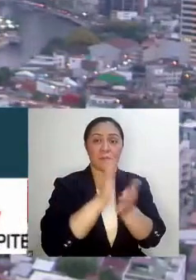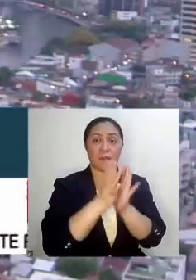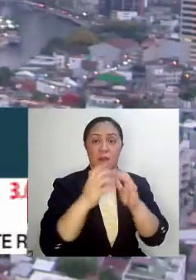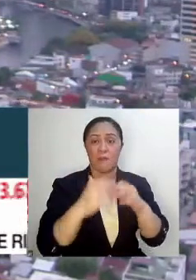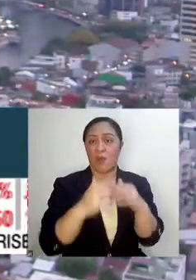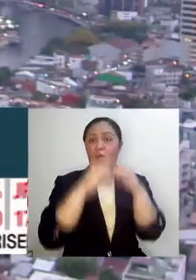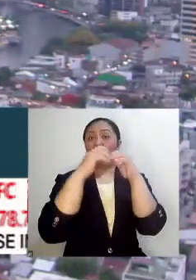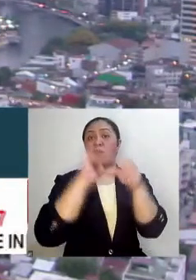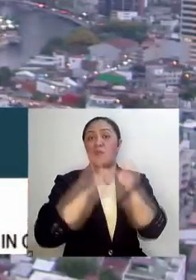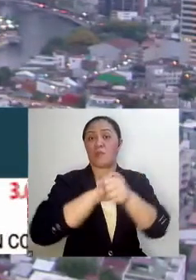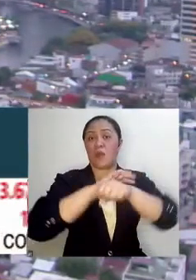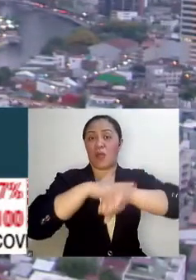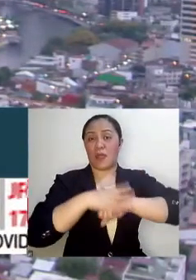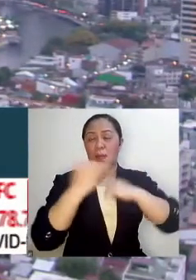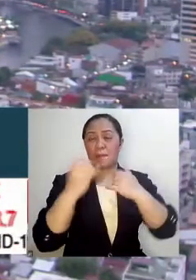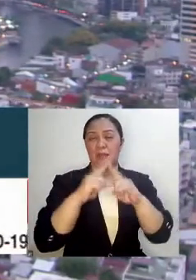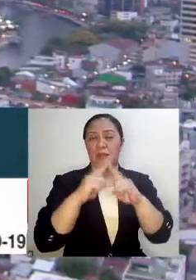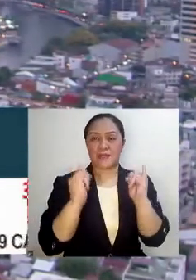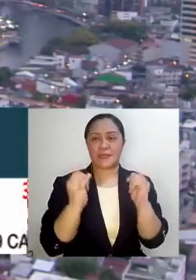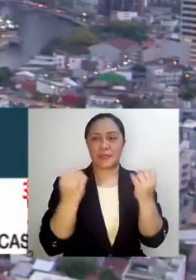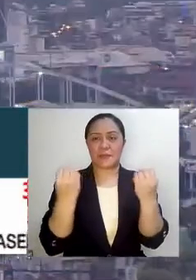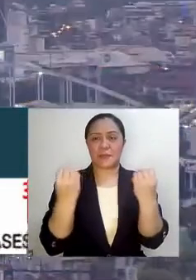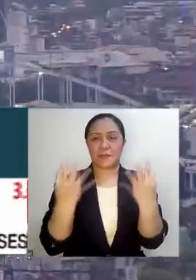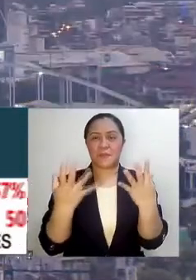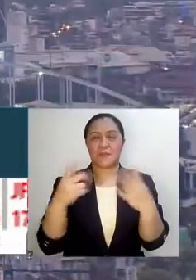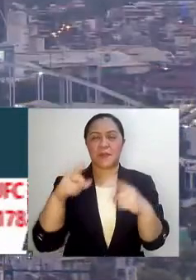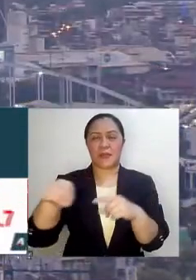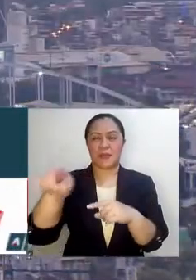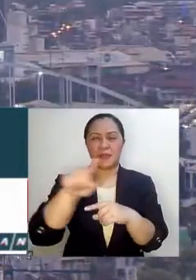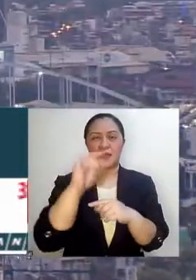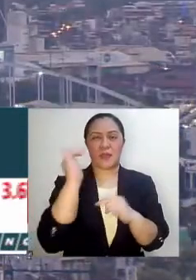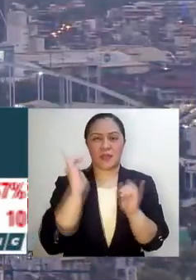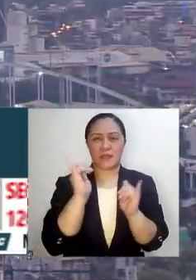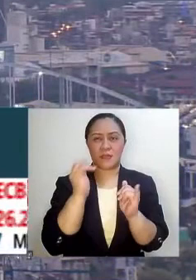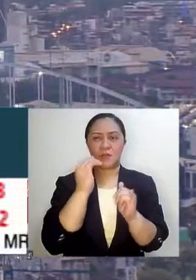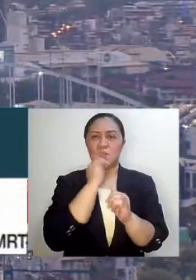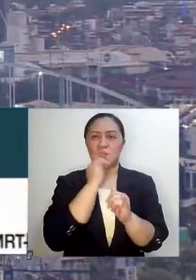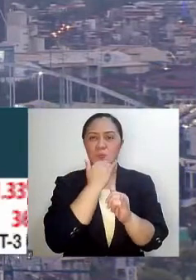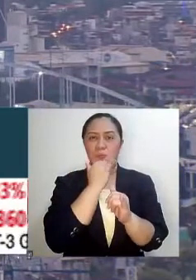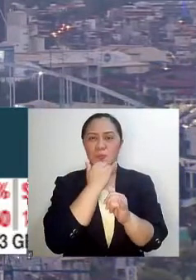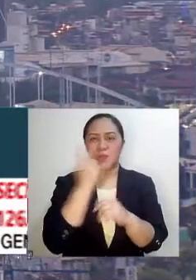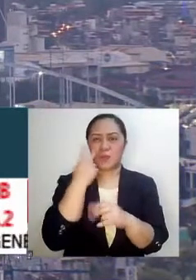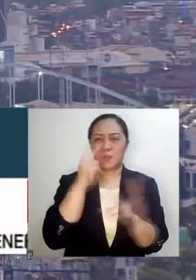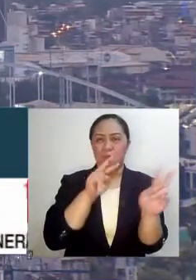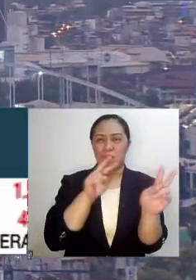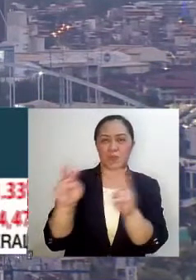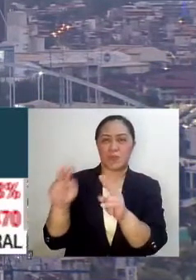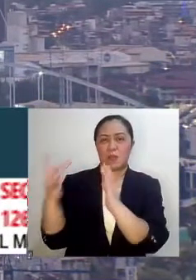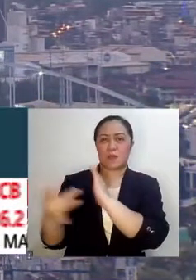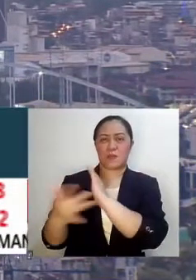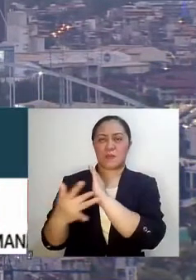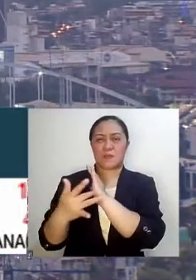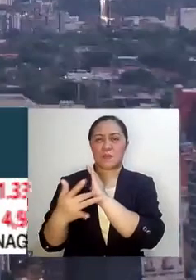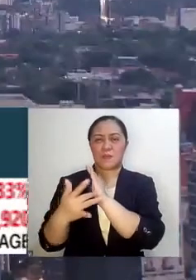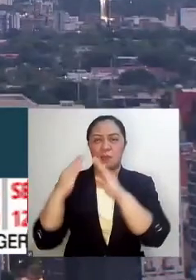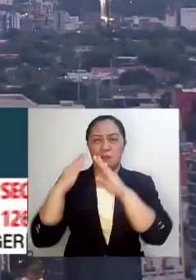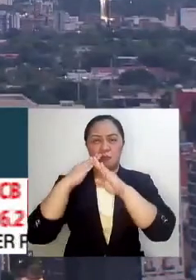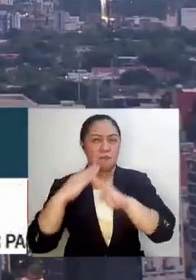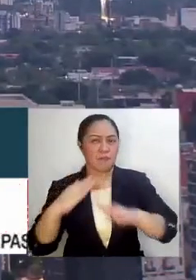But there are still many Filipinos in-country on the wrong side of the digital divide who could get left